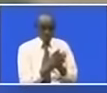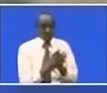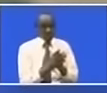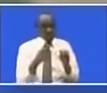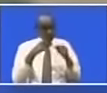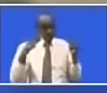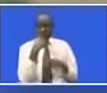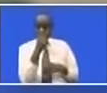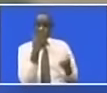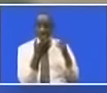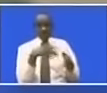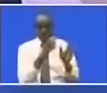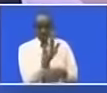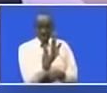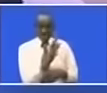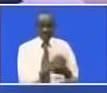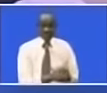by Lowassa and Chadema?